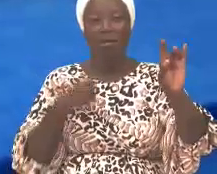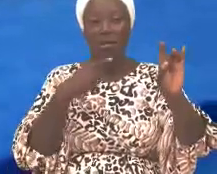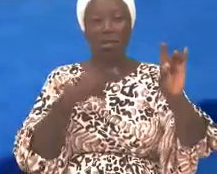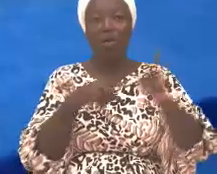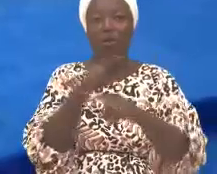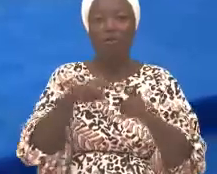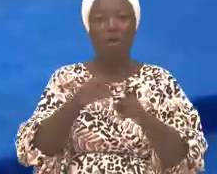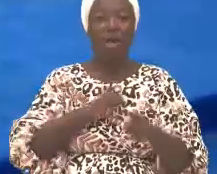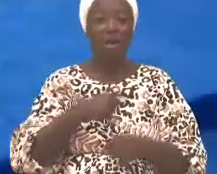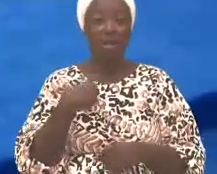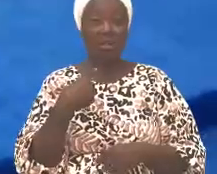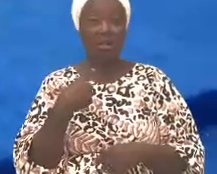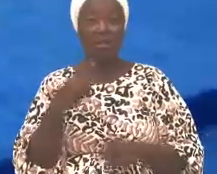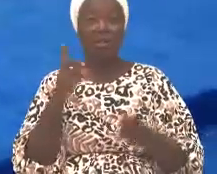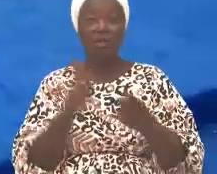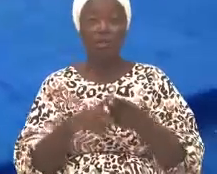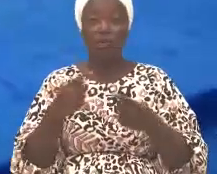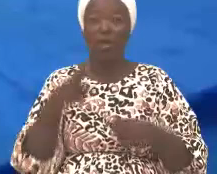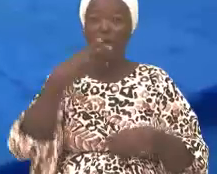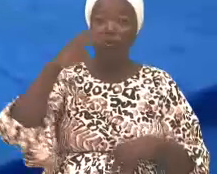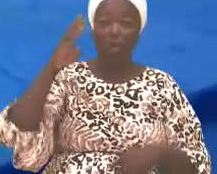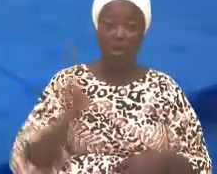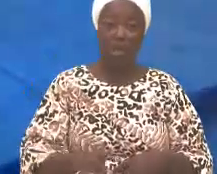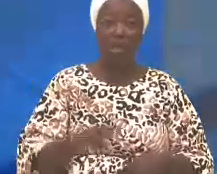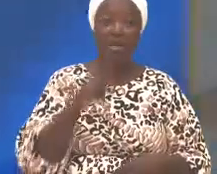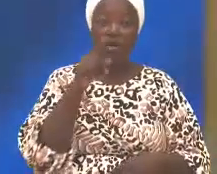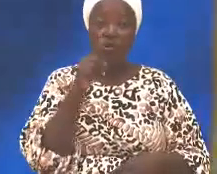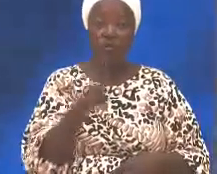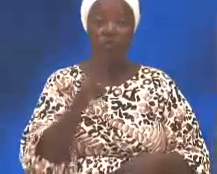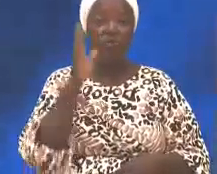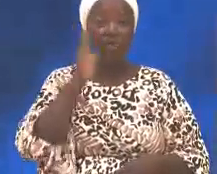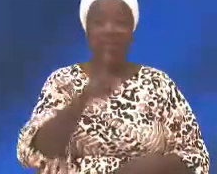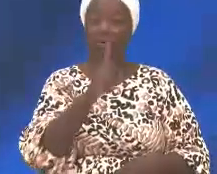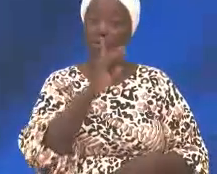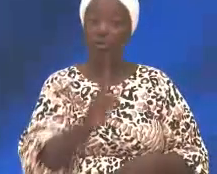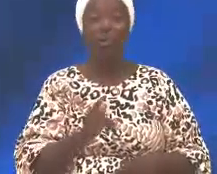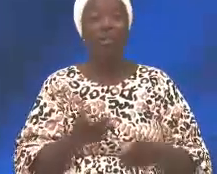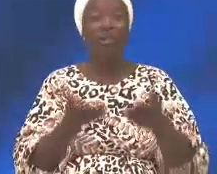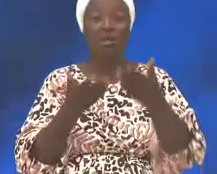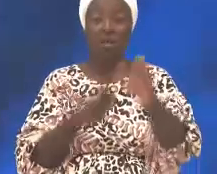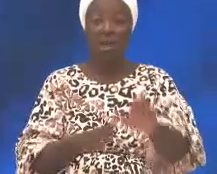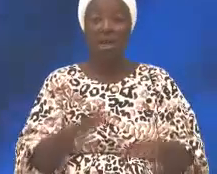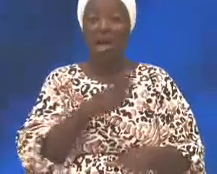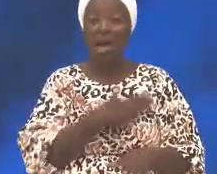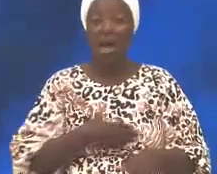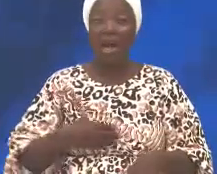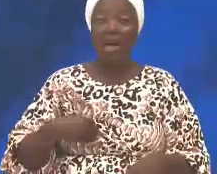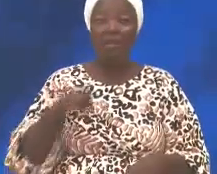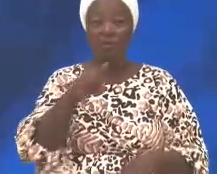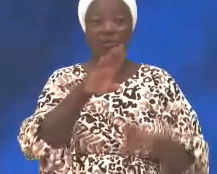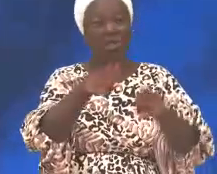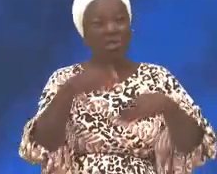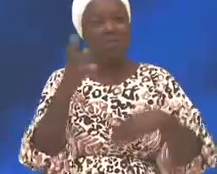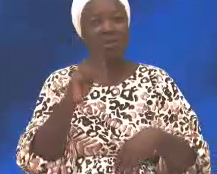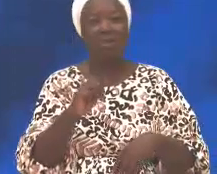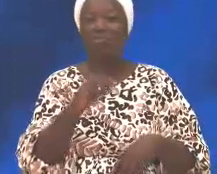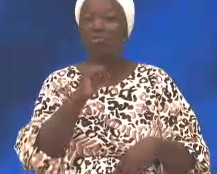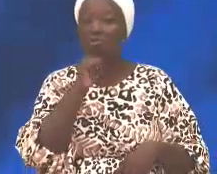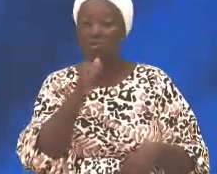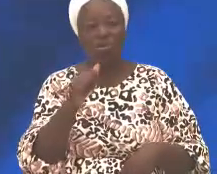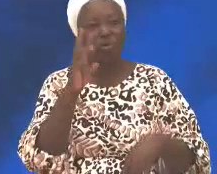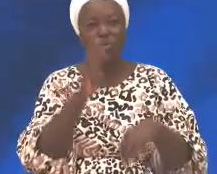say, unto the wicked, thou shalt surely die, and thou givest him not